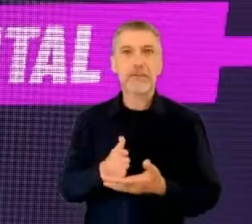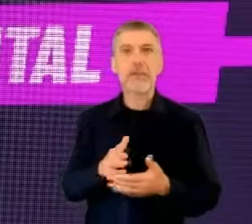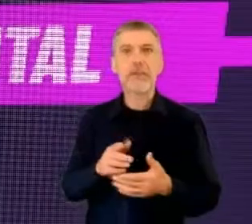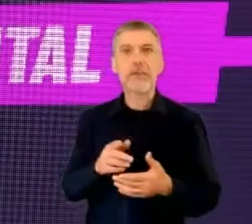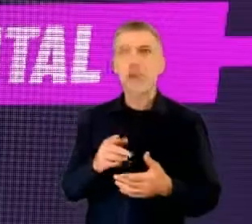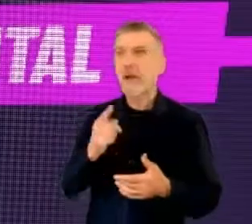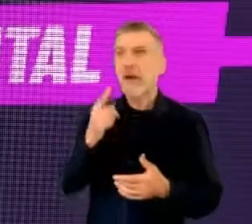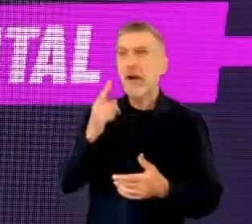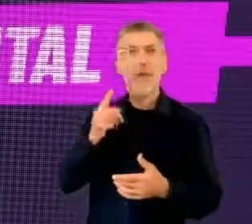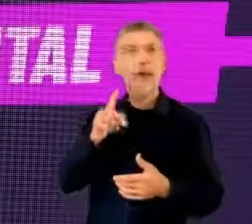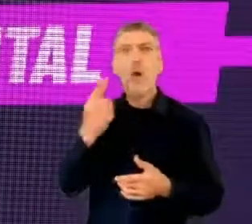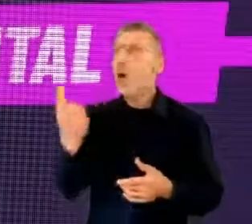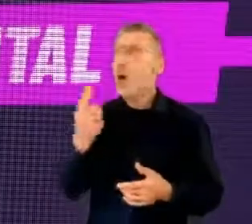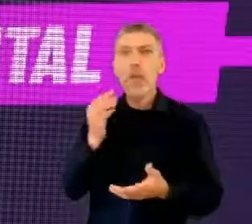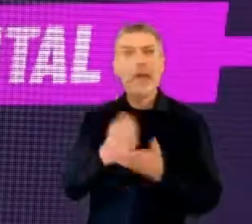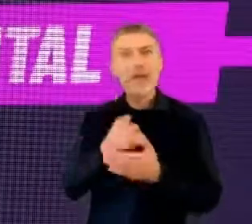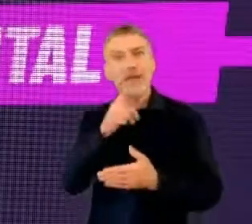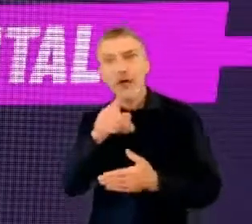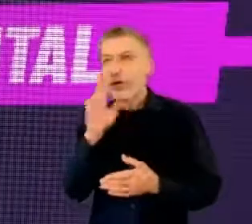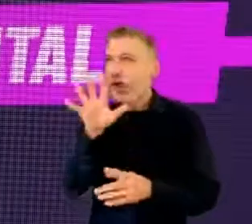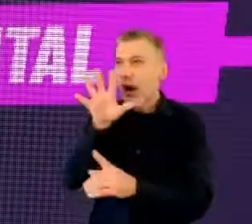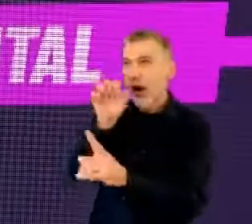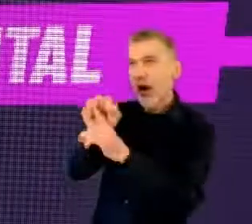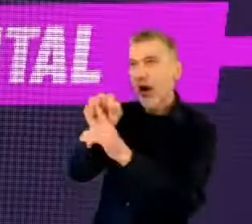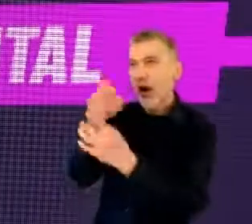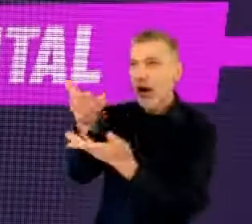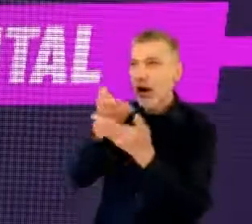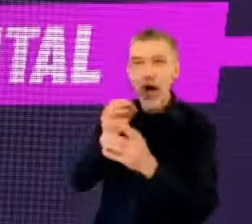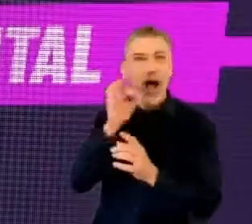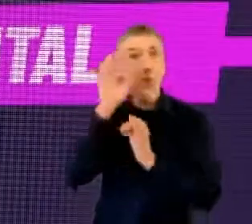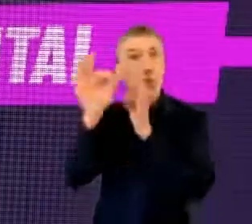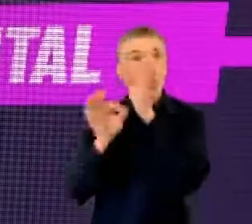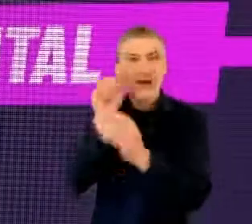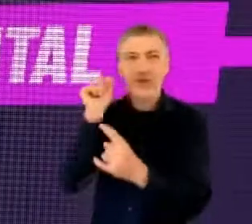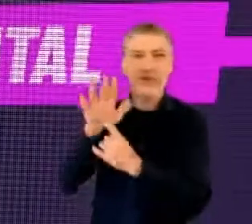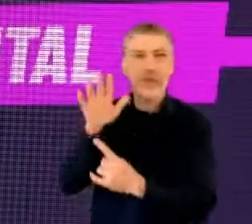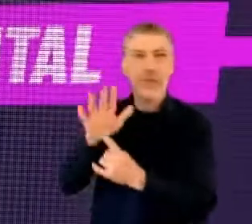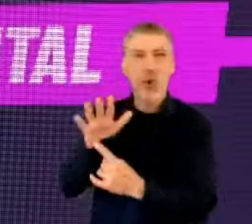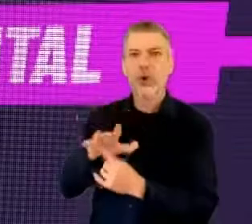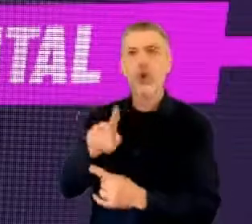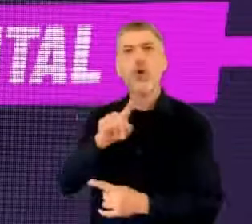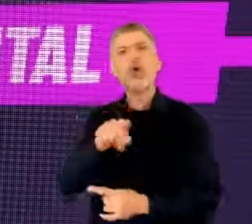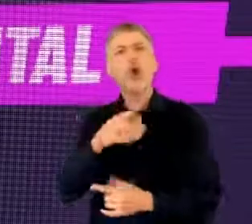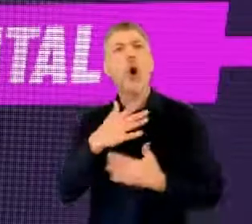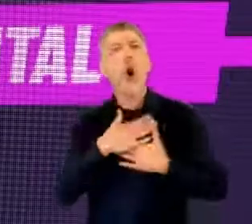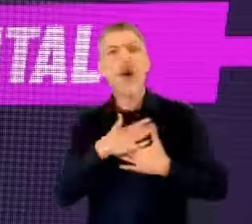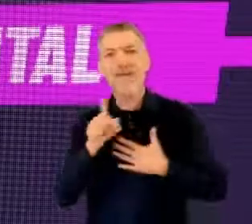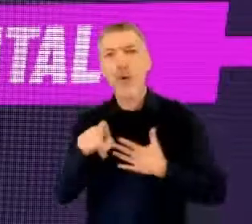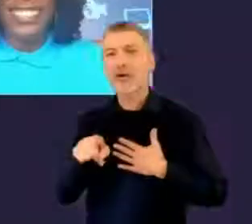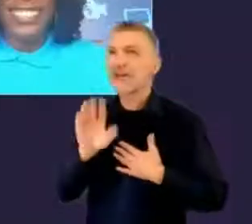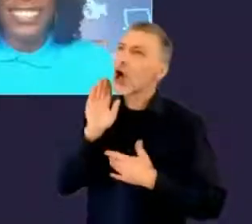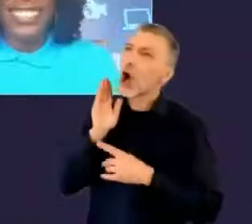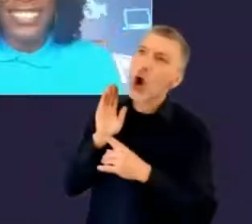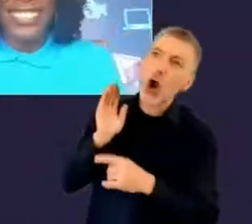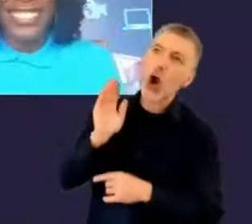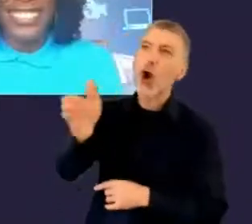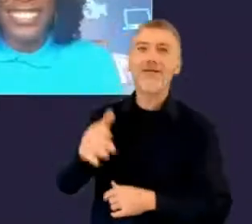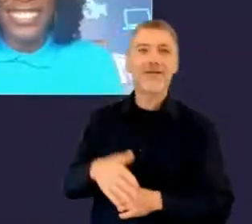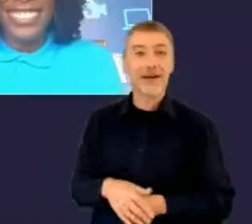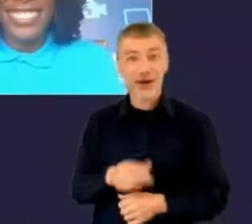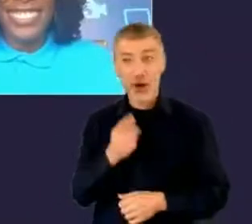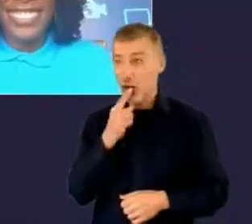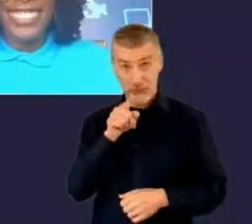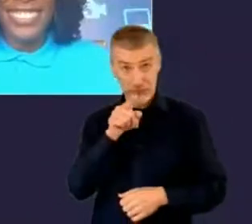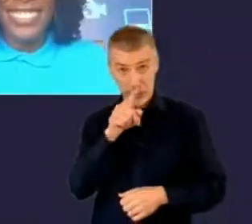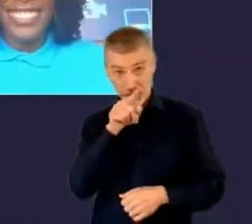believes in you, remembering to ask questions, going for what you love. I mean, come on. This could be you in a few years. So